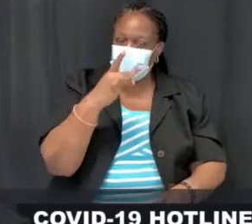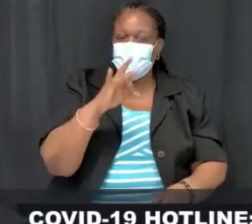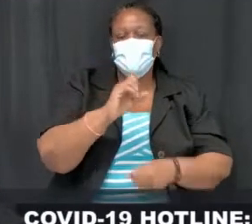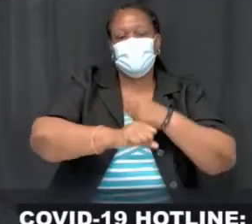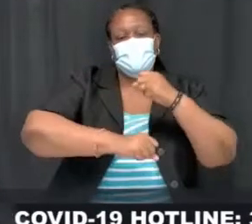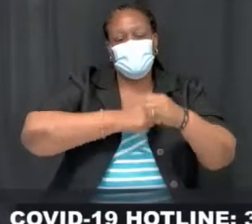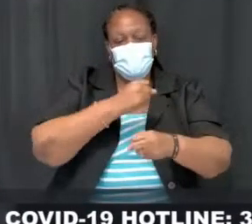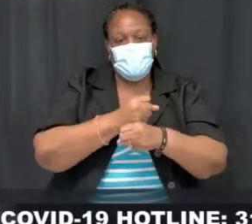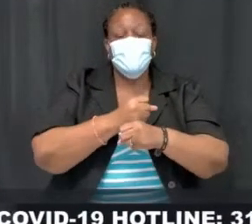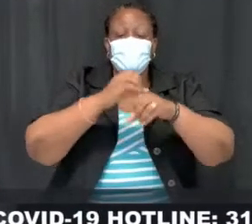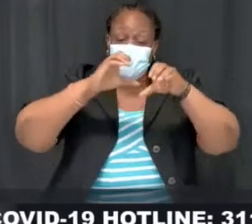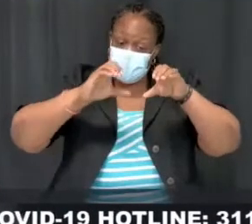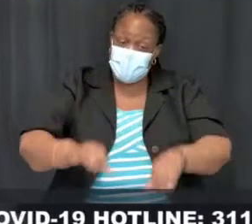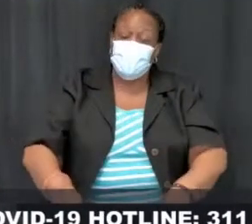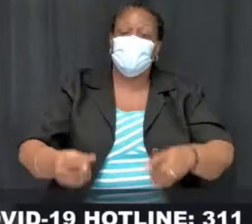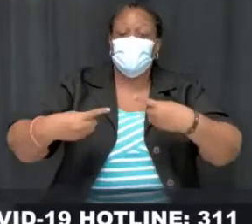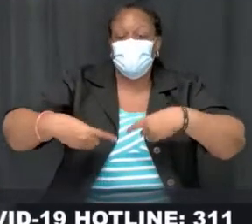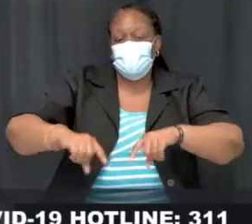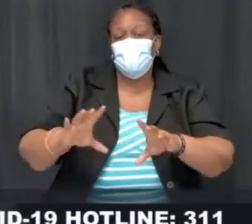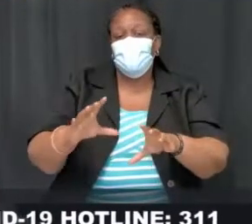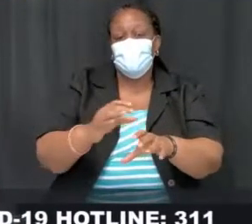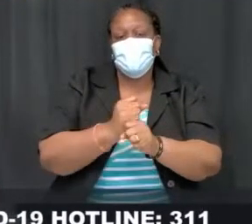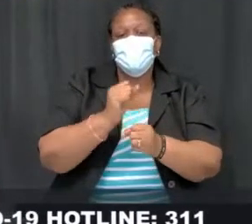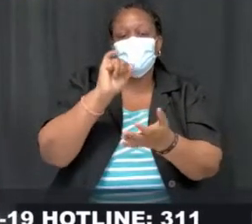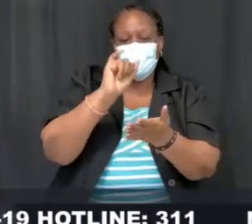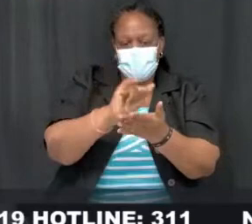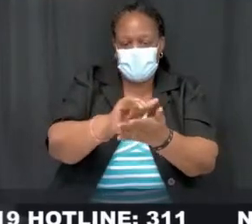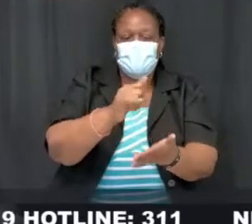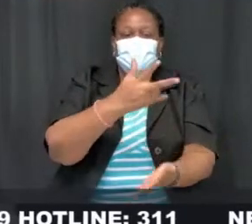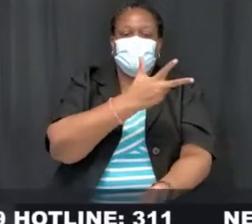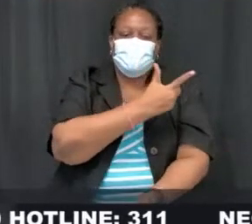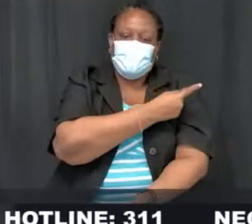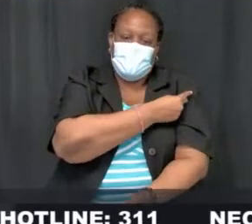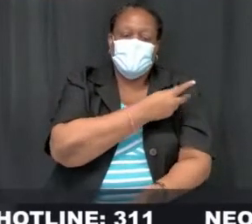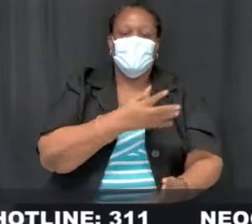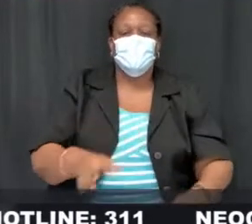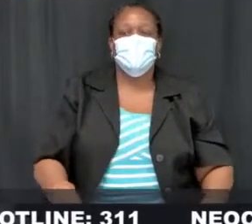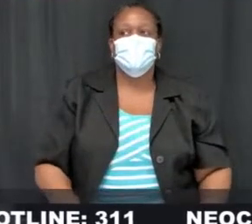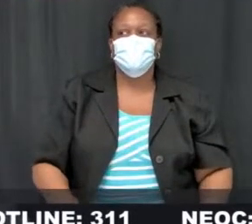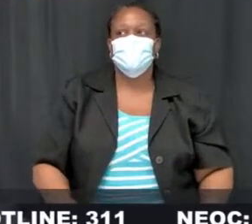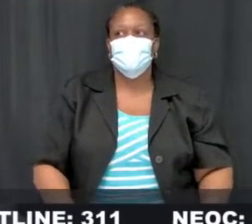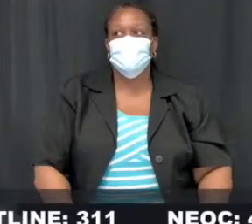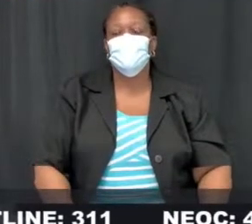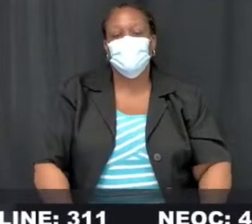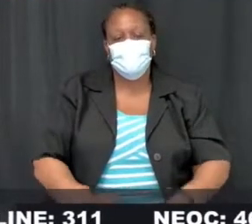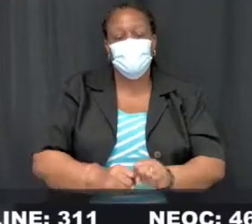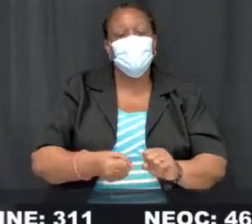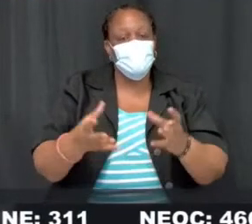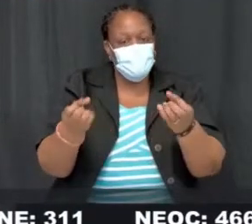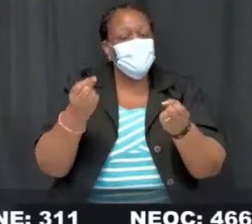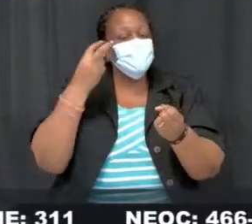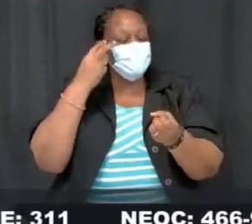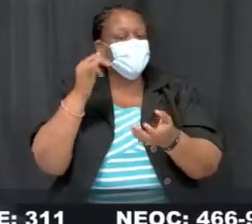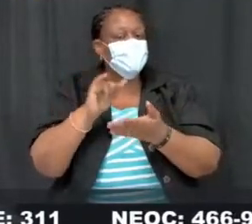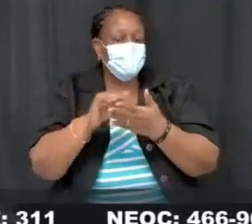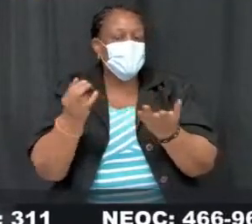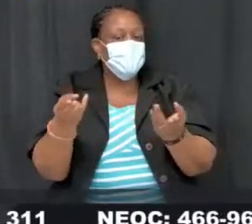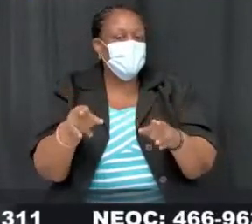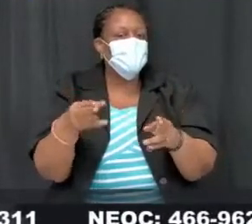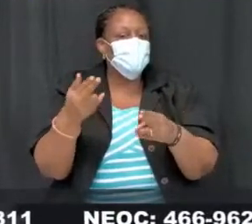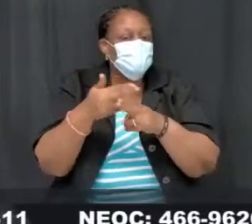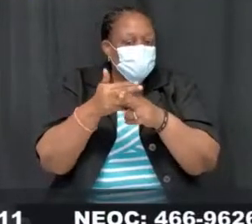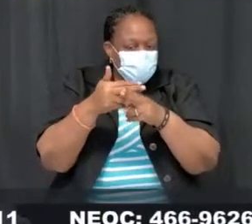18-year-olds. And so I'm looking forward in the next couple of weeks to see a significant number of persons again showing up to be vaccinated.